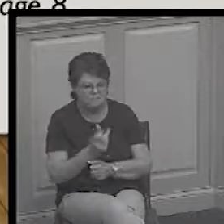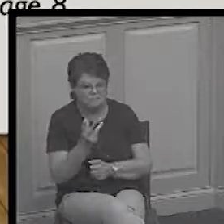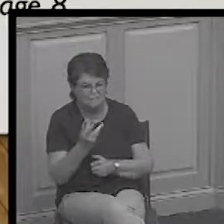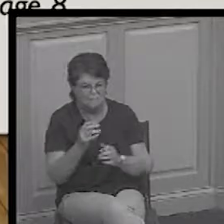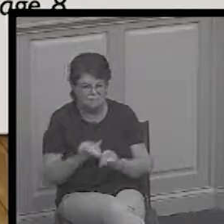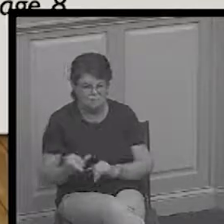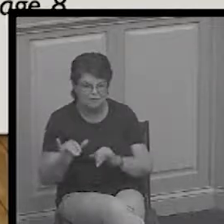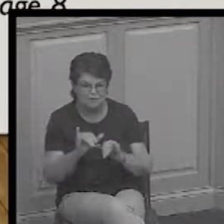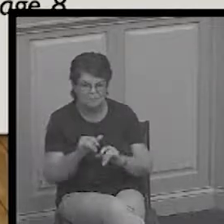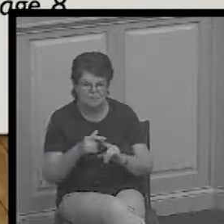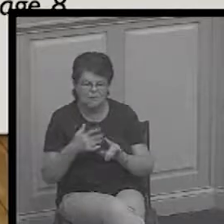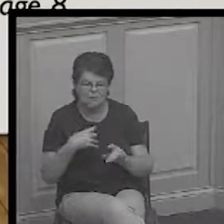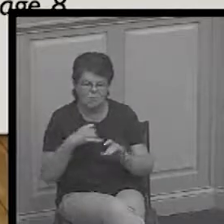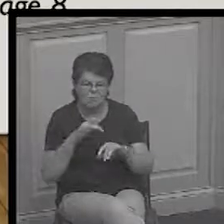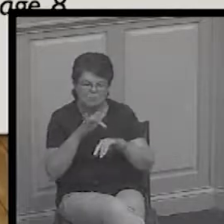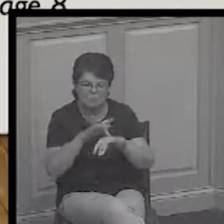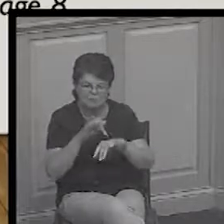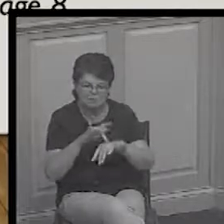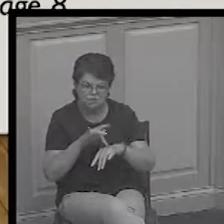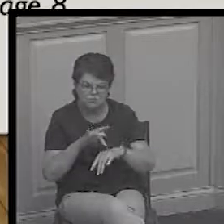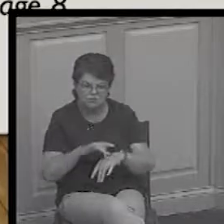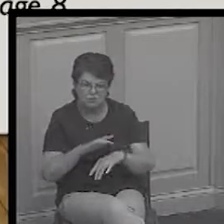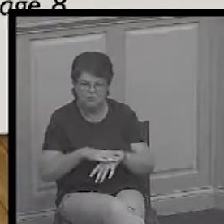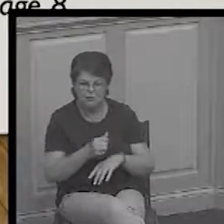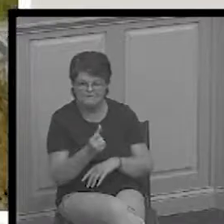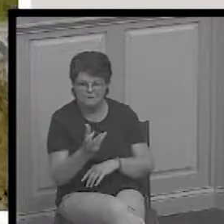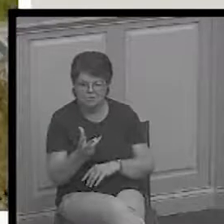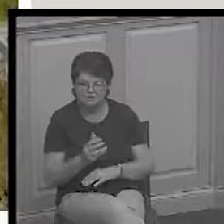standards, but I just wanted to touch on a few of them.